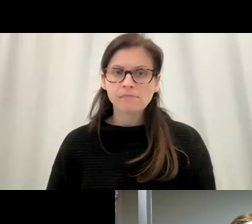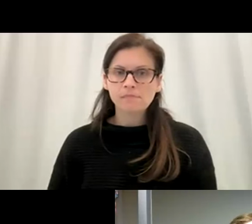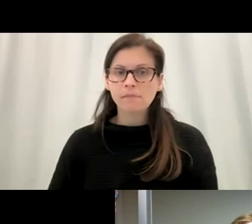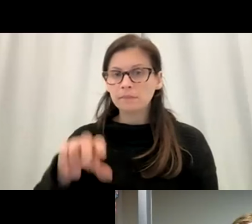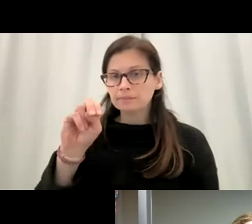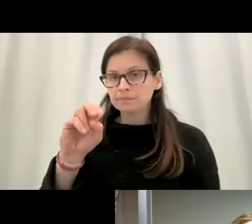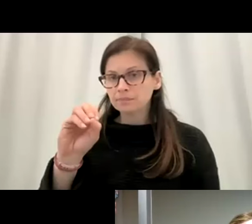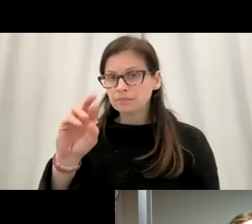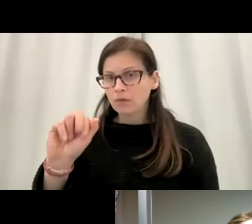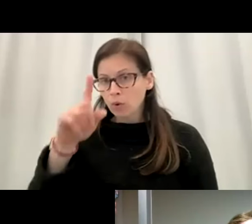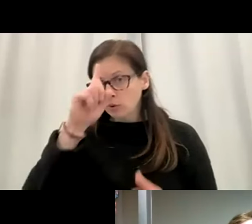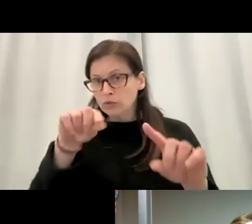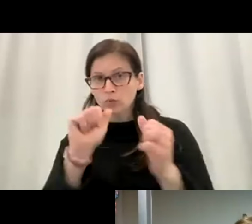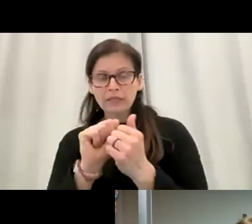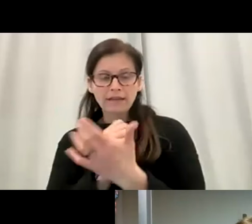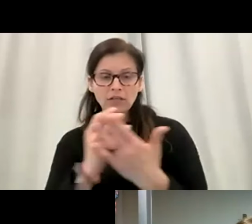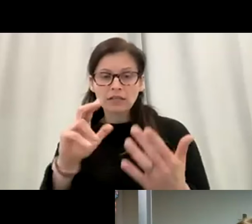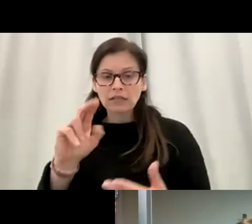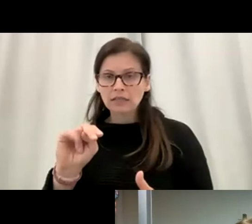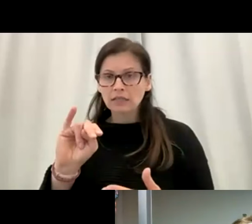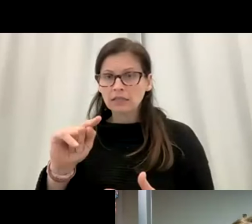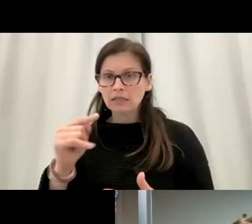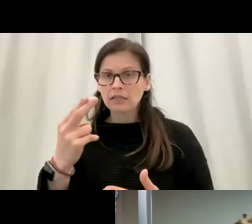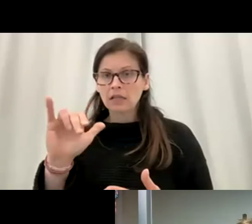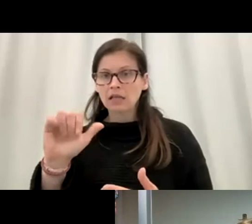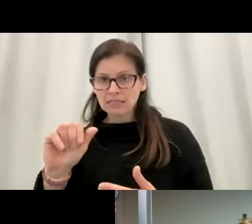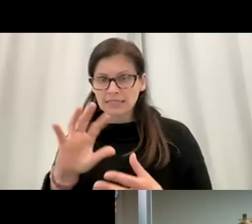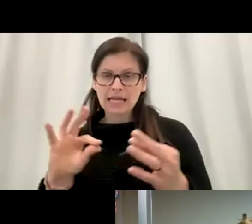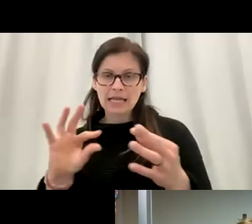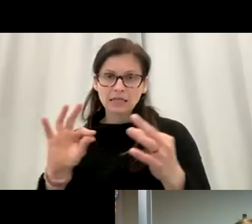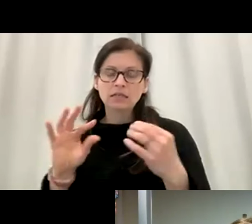Yeah, I agree with everything Nithya said. And